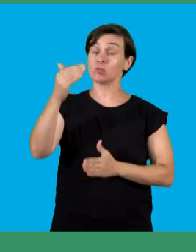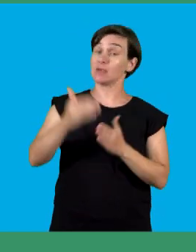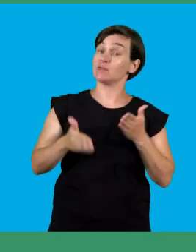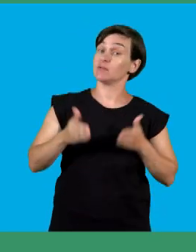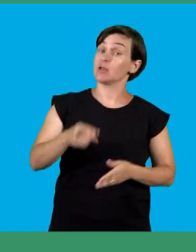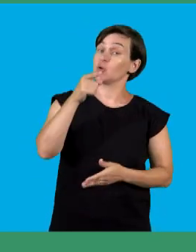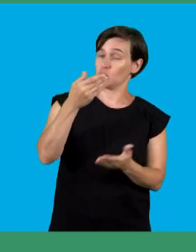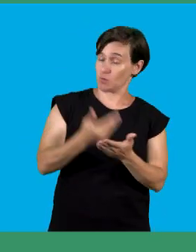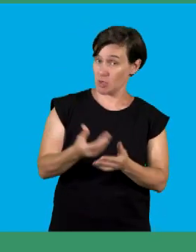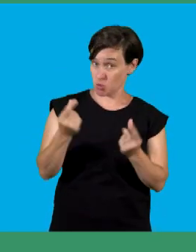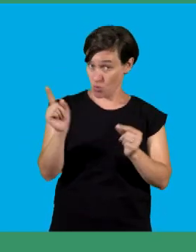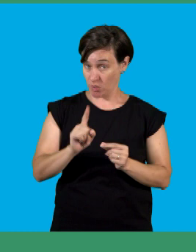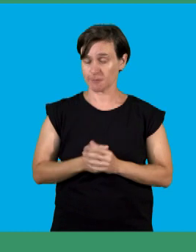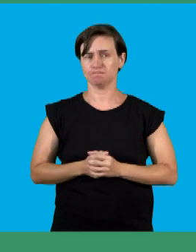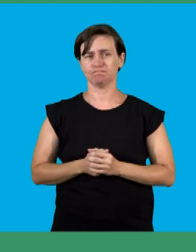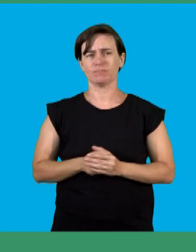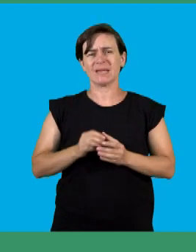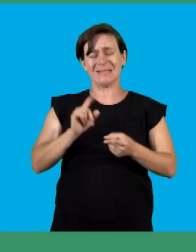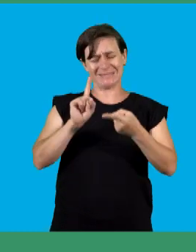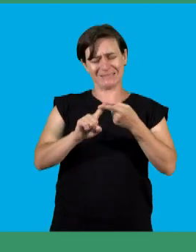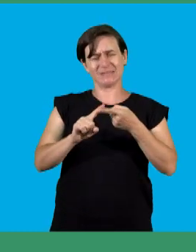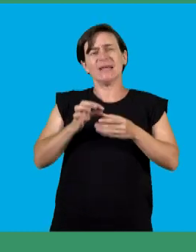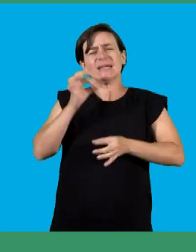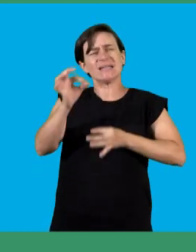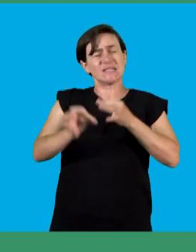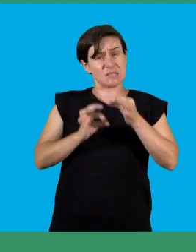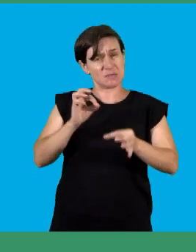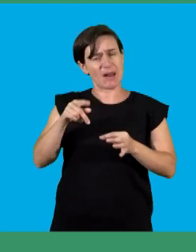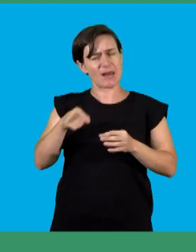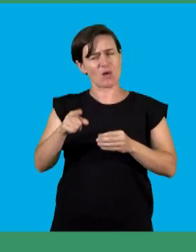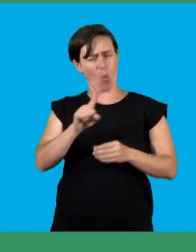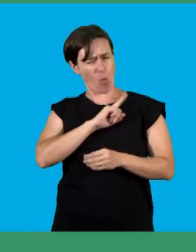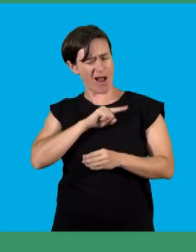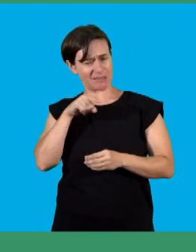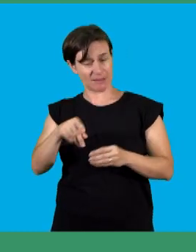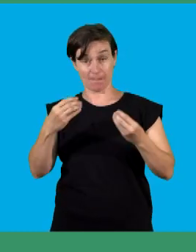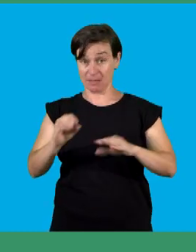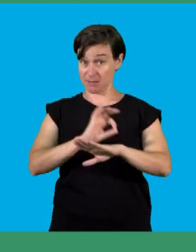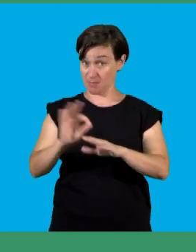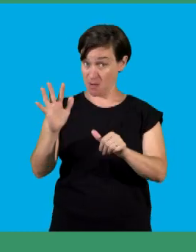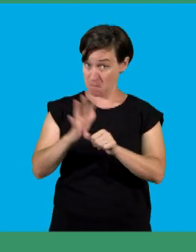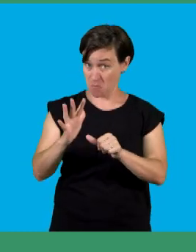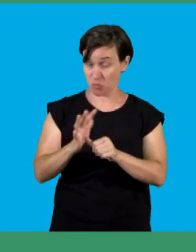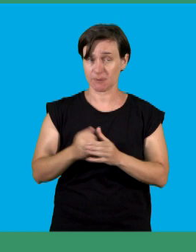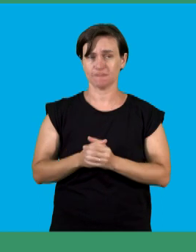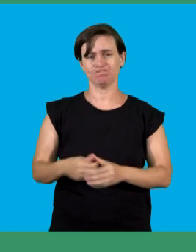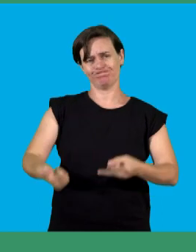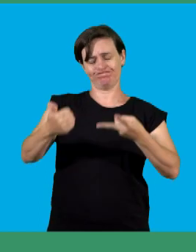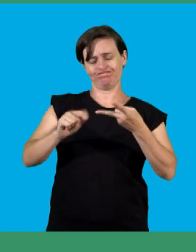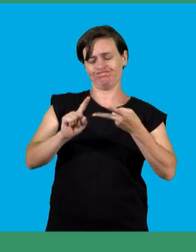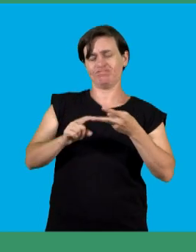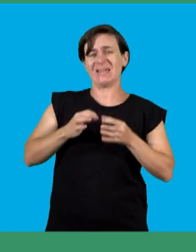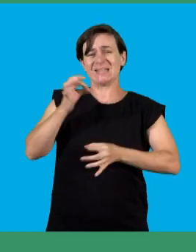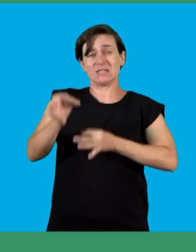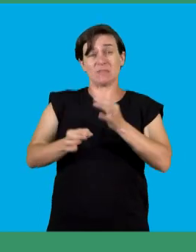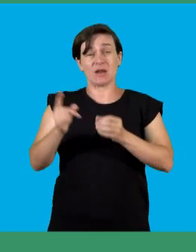this lesson, you should be able to explain the importance of a business plan. You should be able to